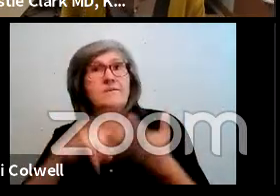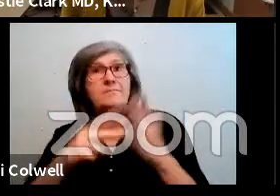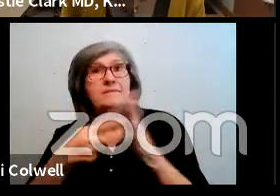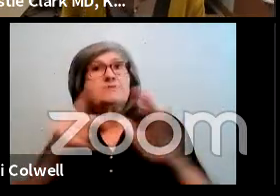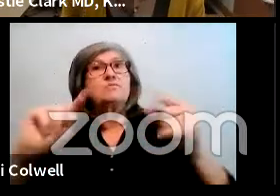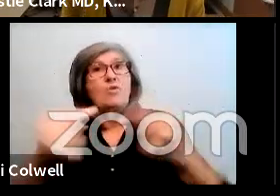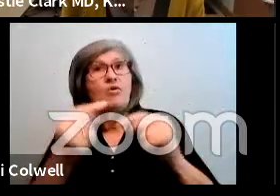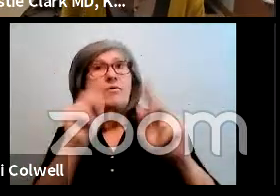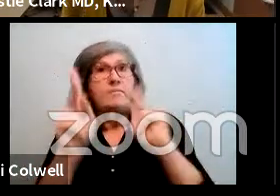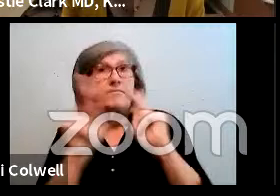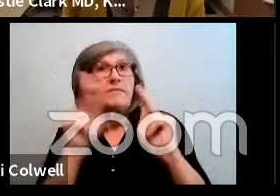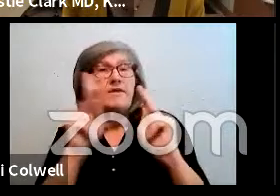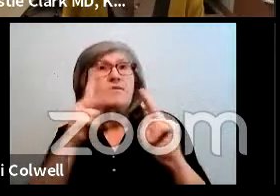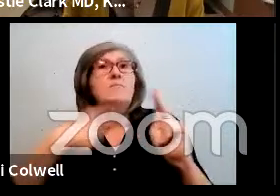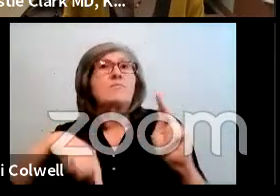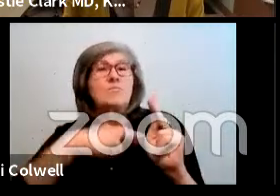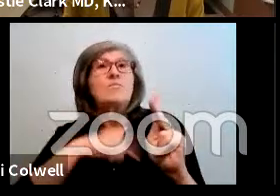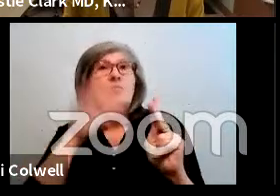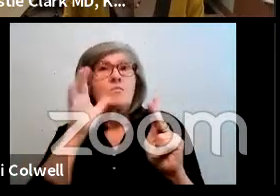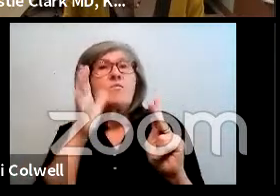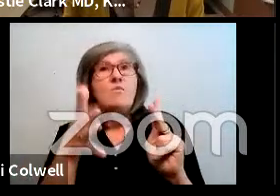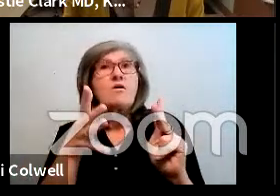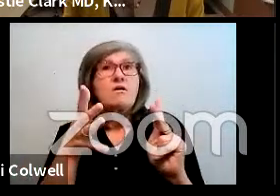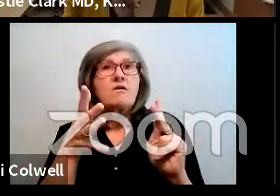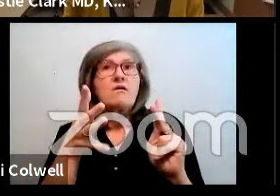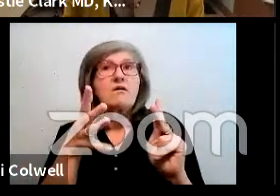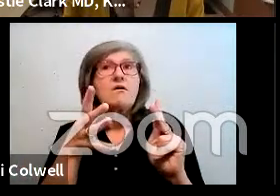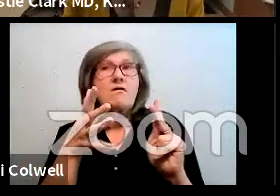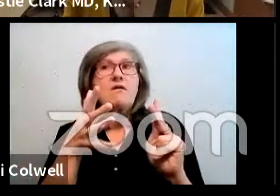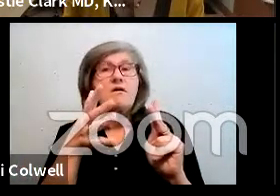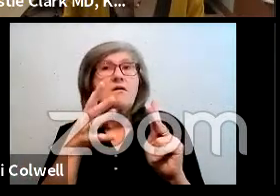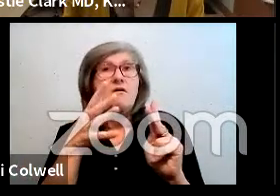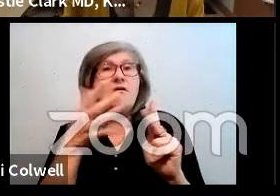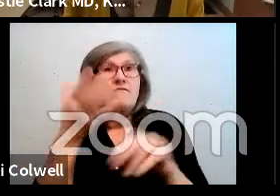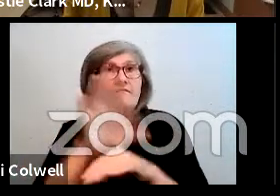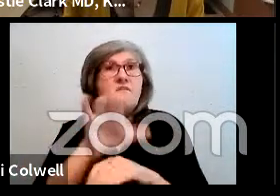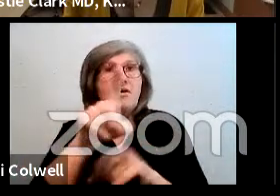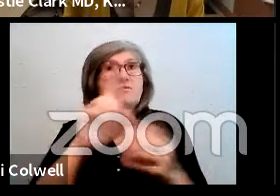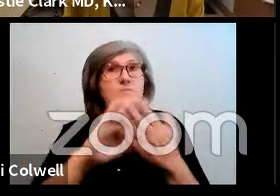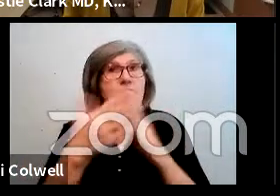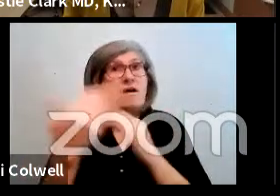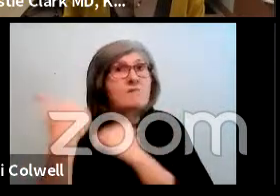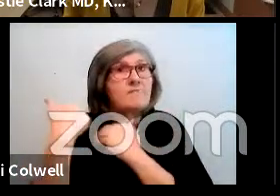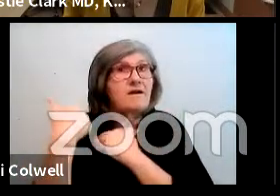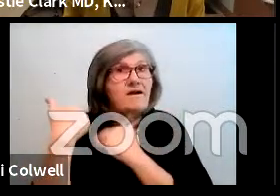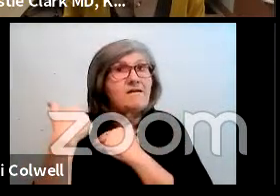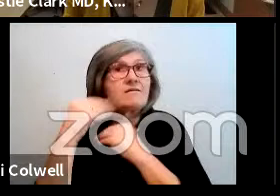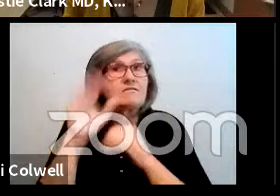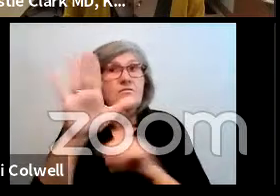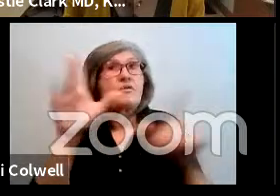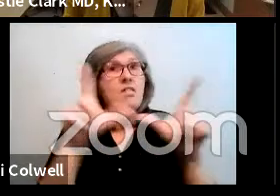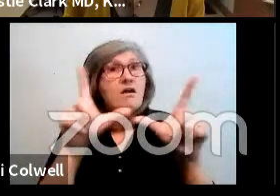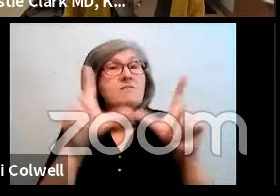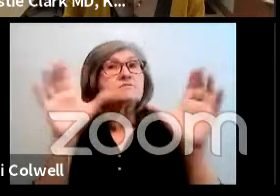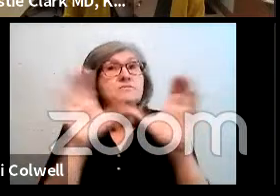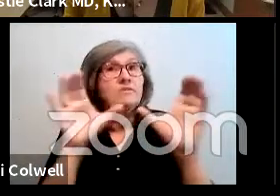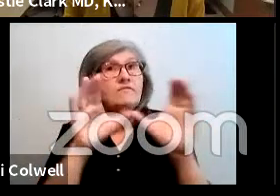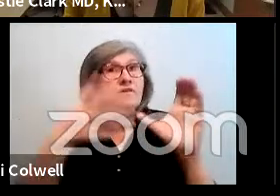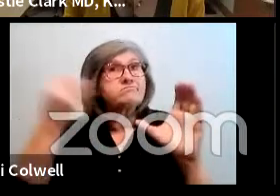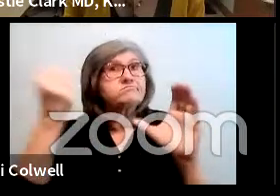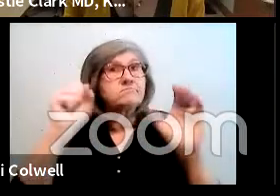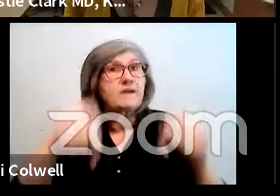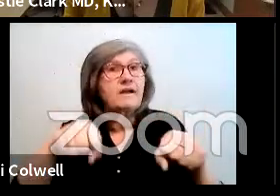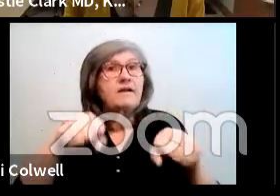we are going to hold you accountable with your medical license and certification. So I think that is a big